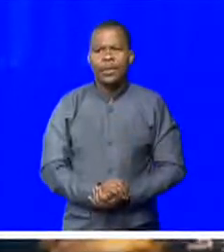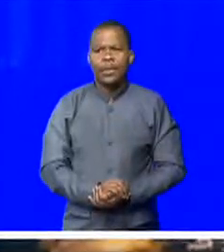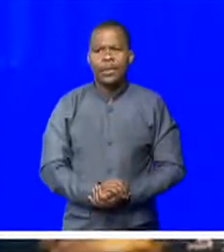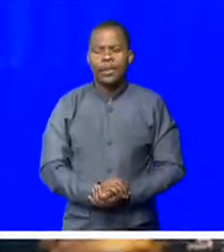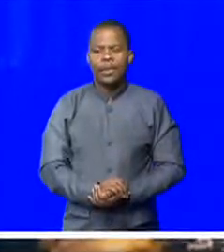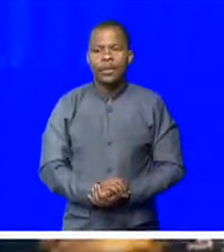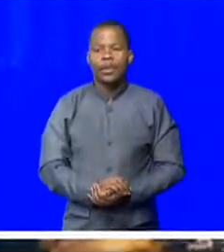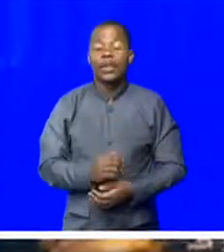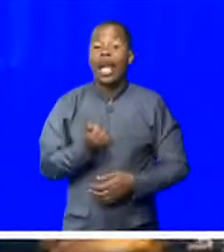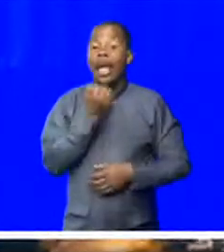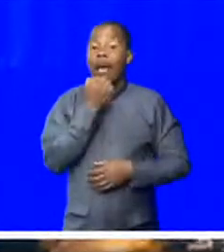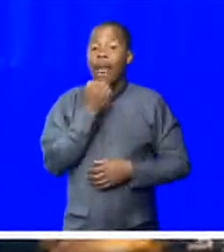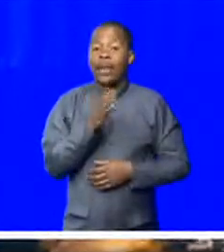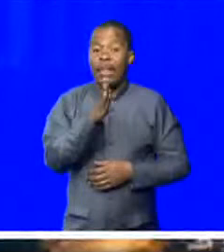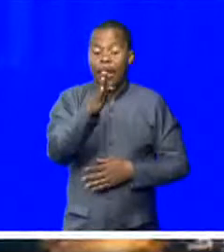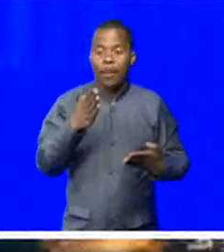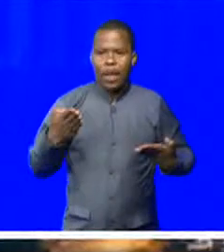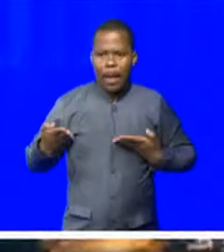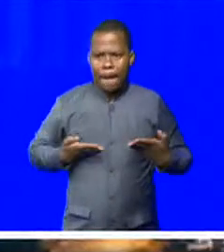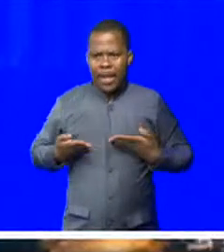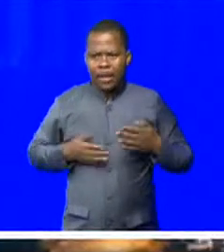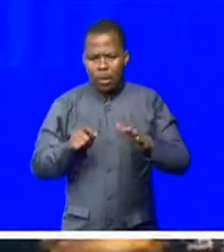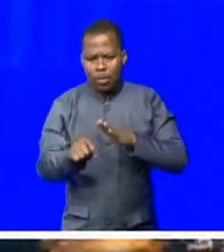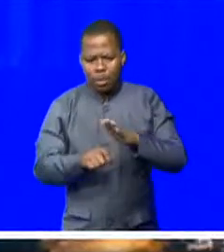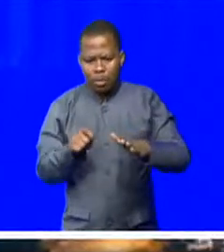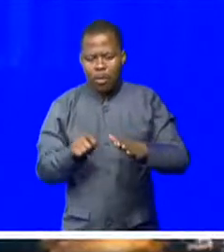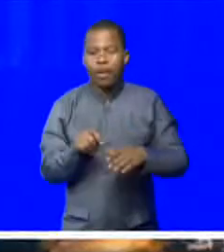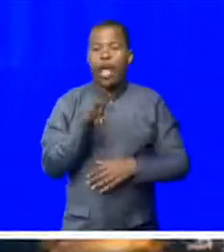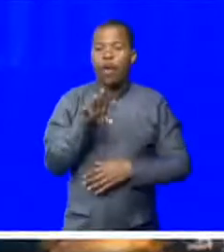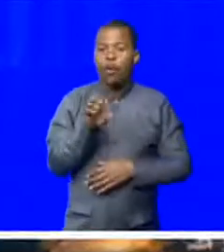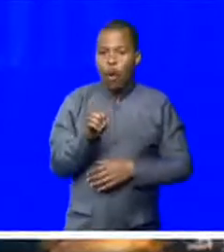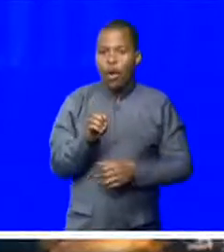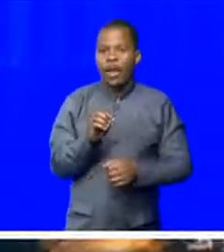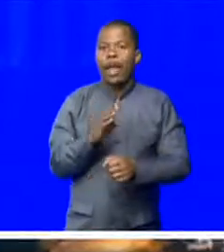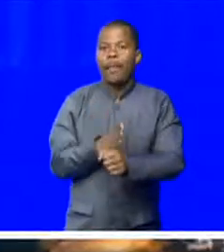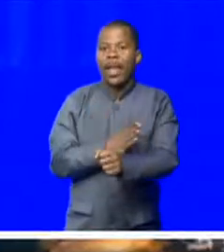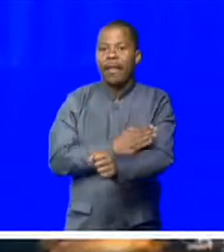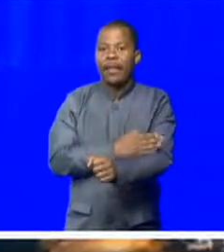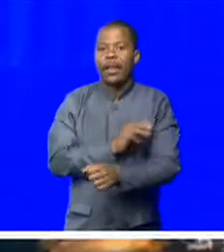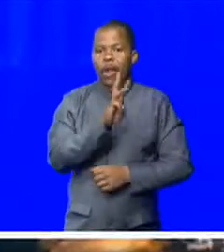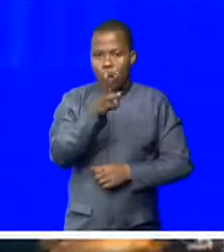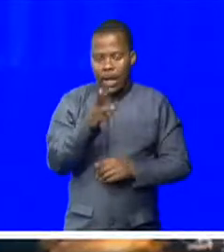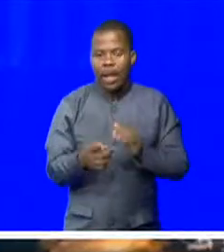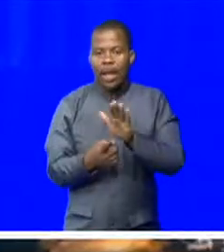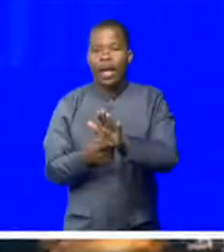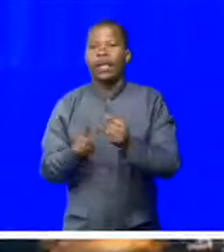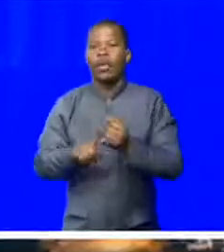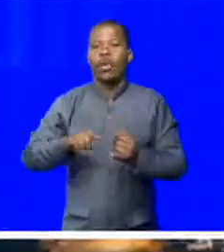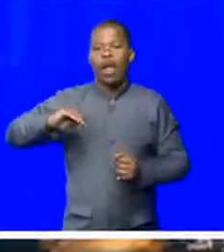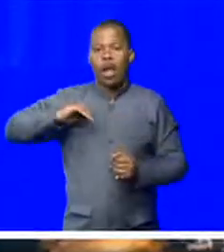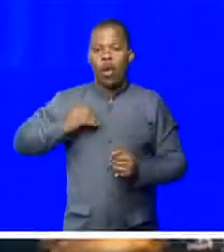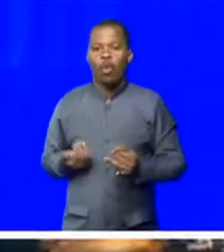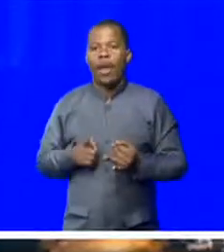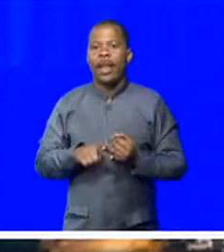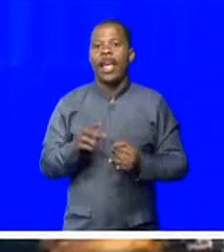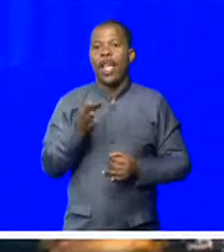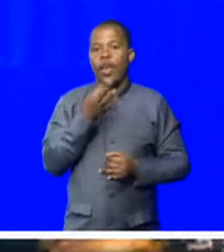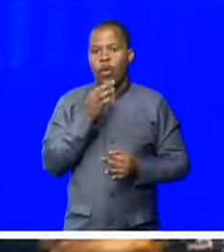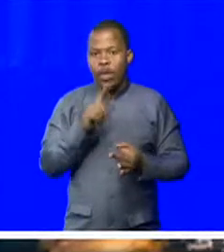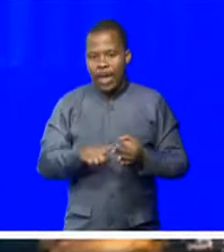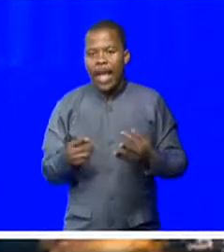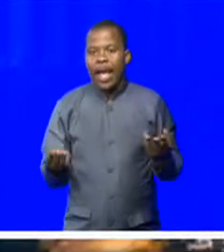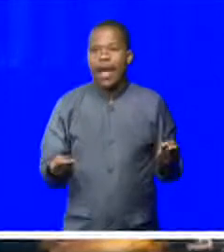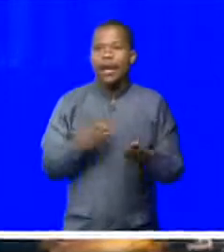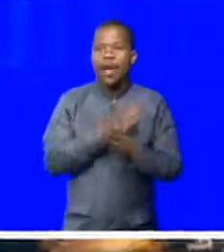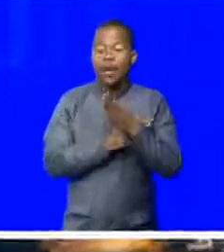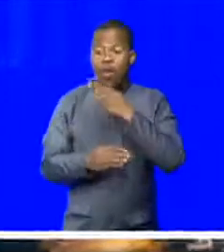Cottage factory in Manzini, which will be utilized by 40 Maswati, including females, young people, as well as people living with